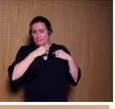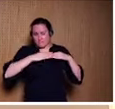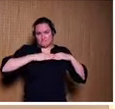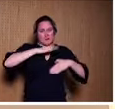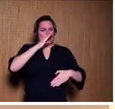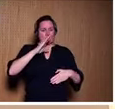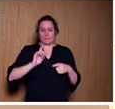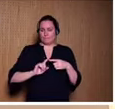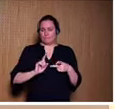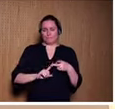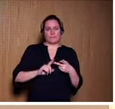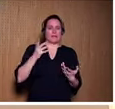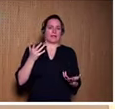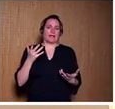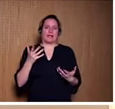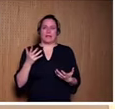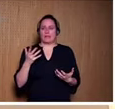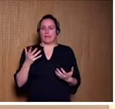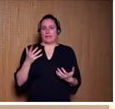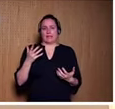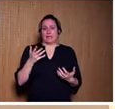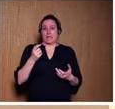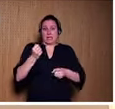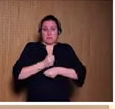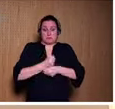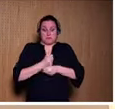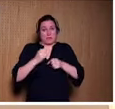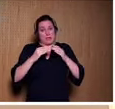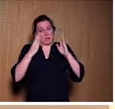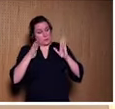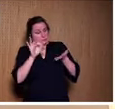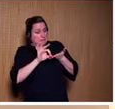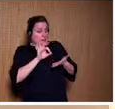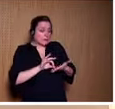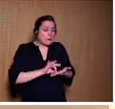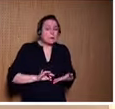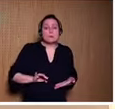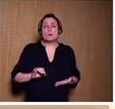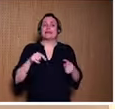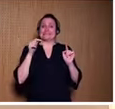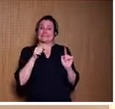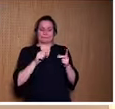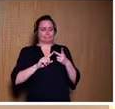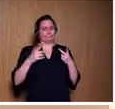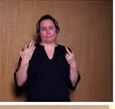norms that affect things like unpaid care work and domestic work, access to essential services, diversity of